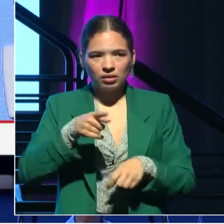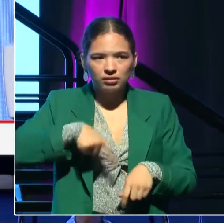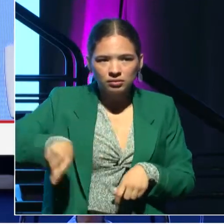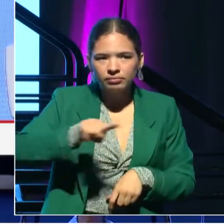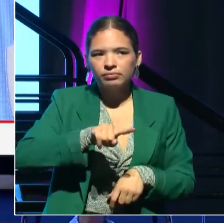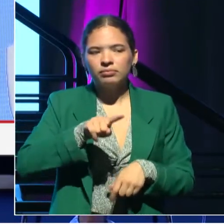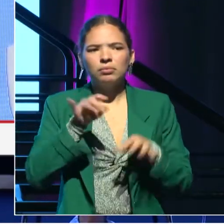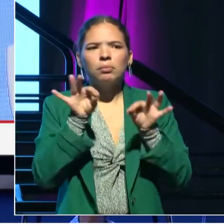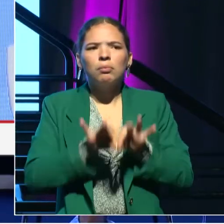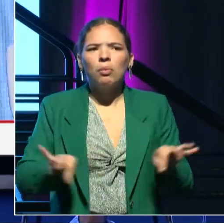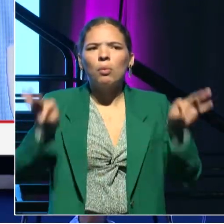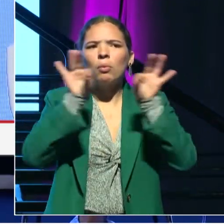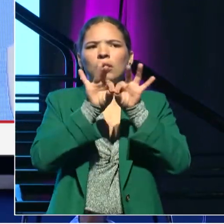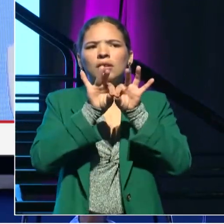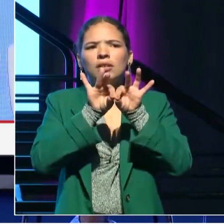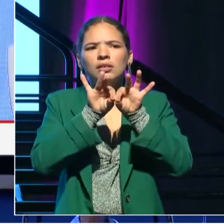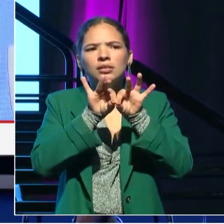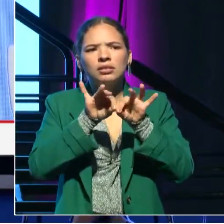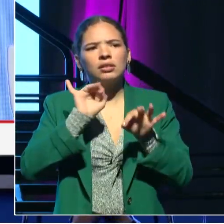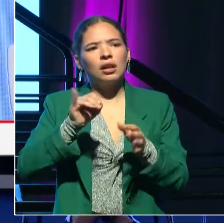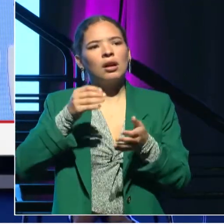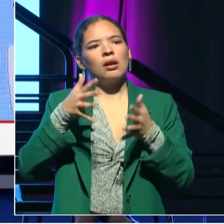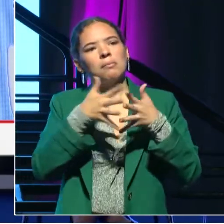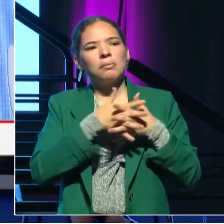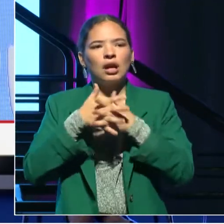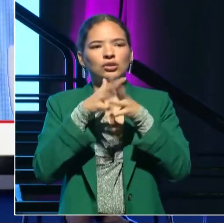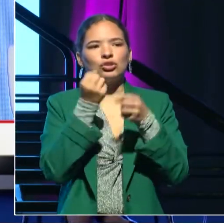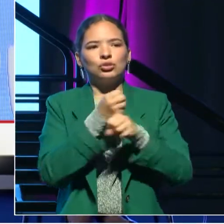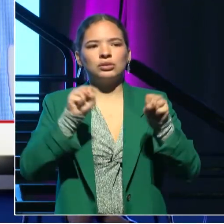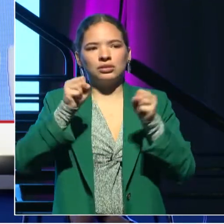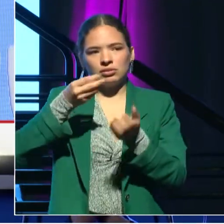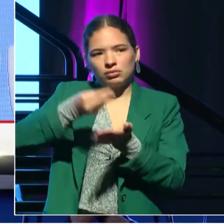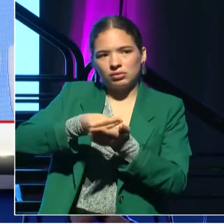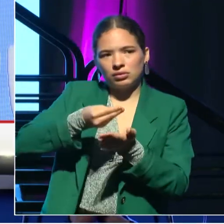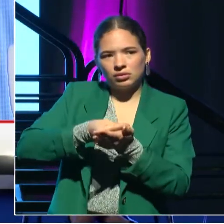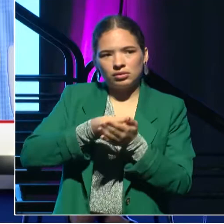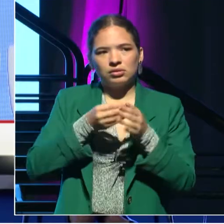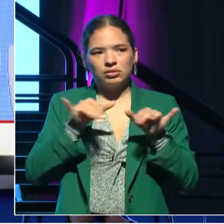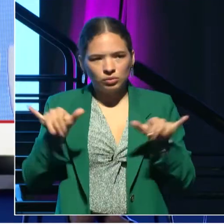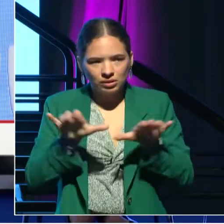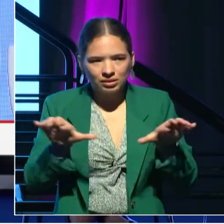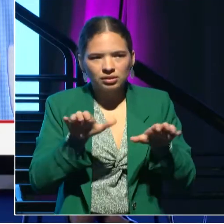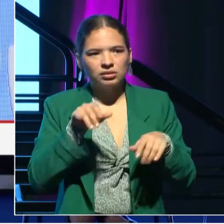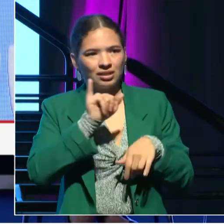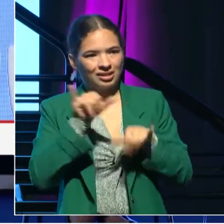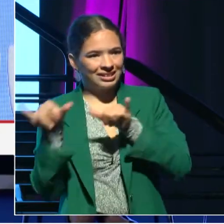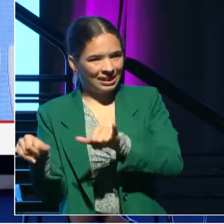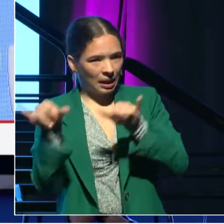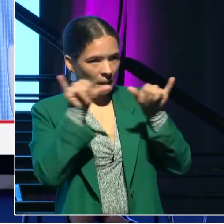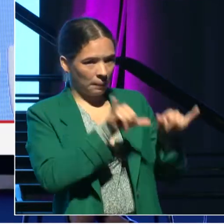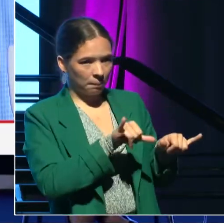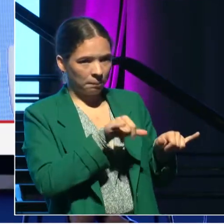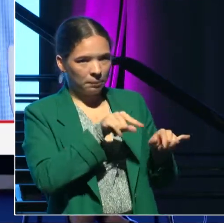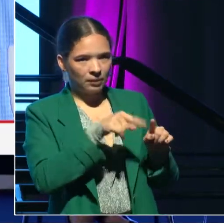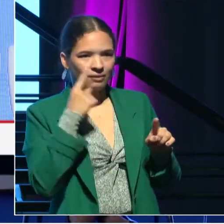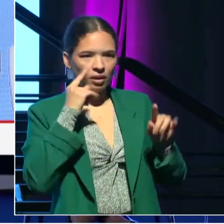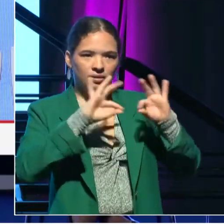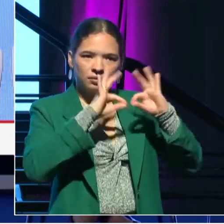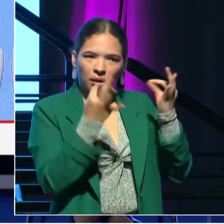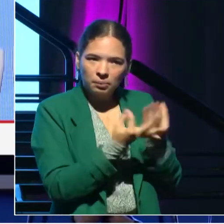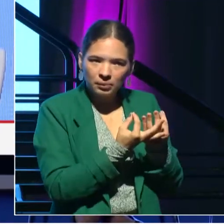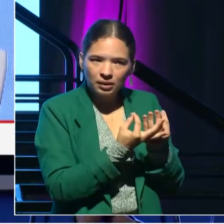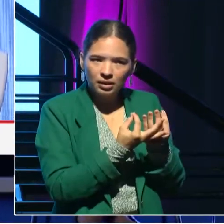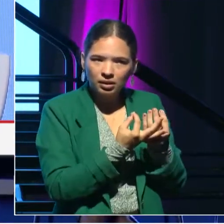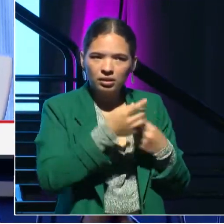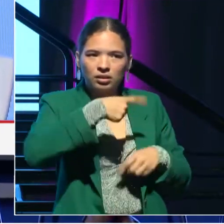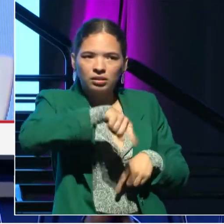Rescue dollars to do something similar for TANF families who were getting their kids ready for school. That's wonderful,